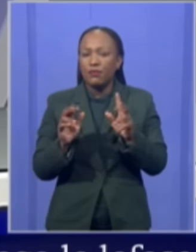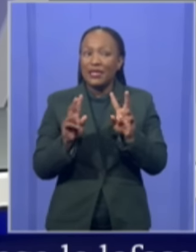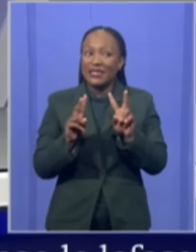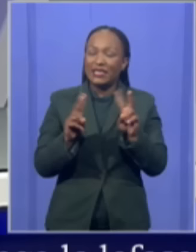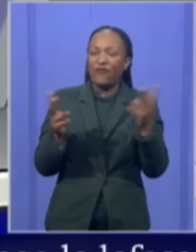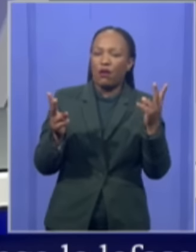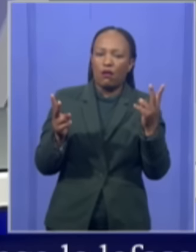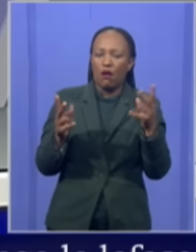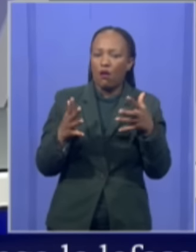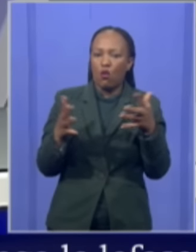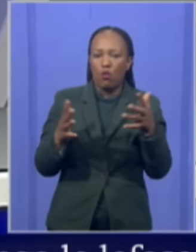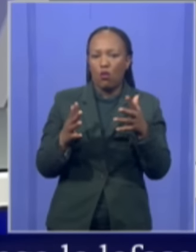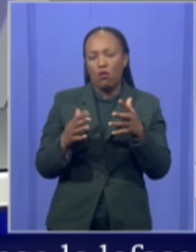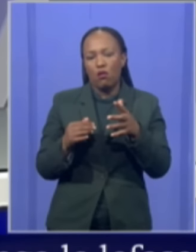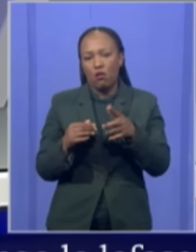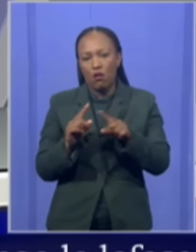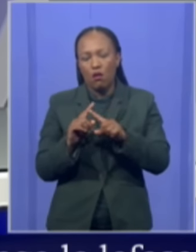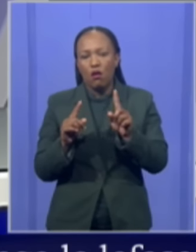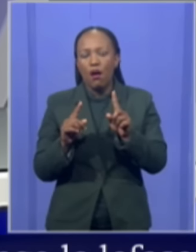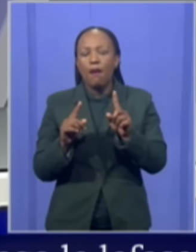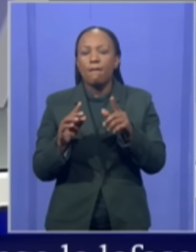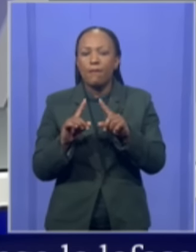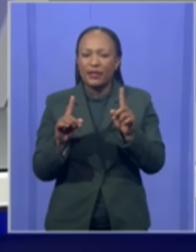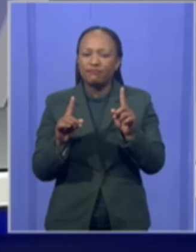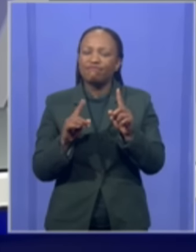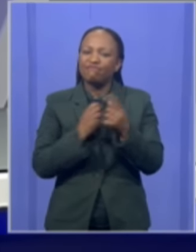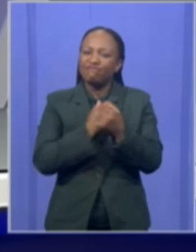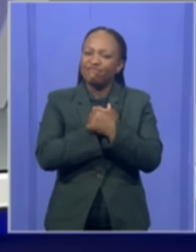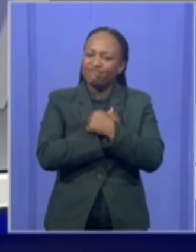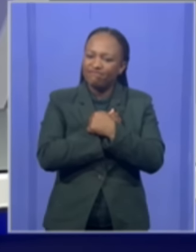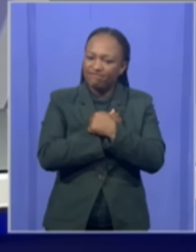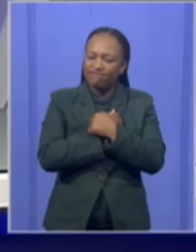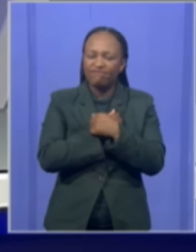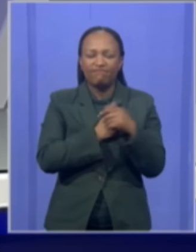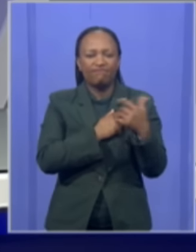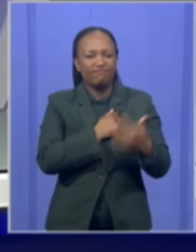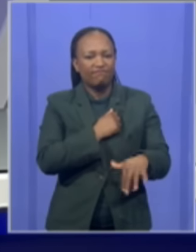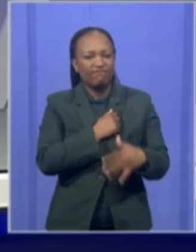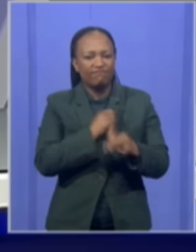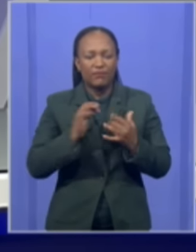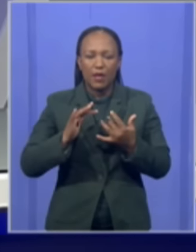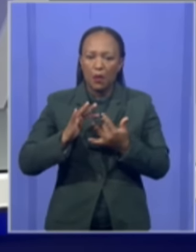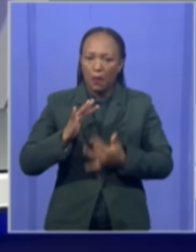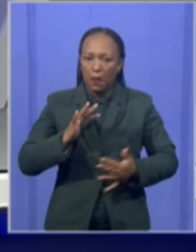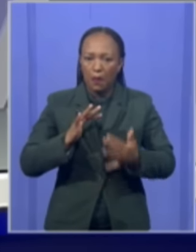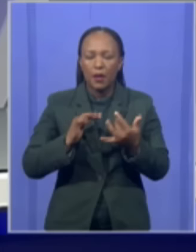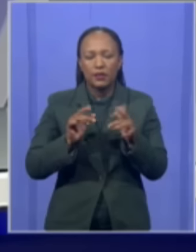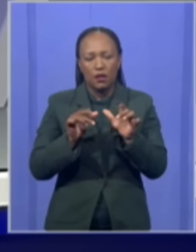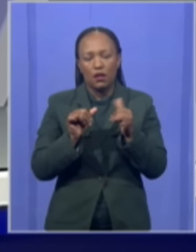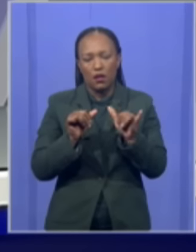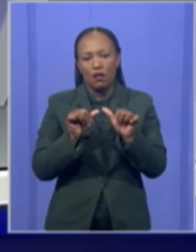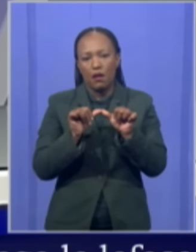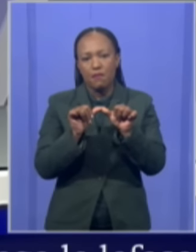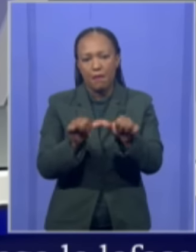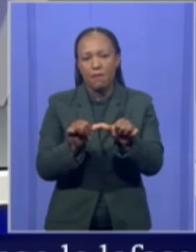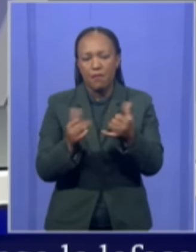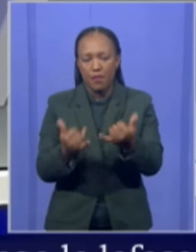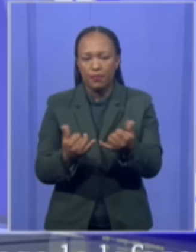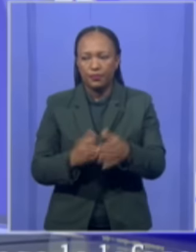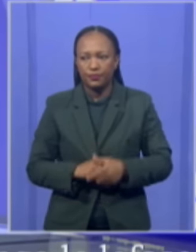ya gore lerato le passion e be re na le yona ka nako ela di sa le gona gona jwale. E